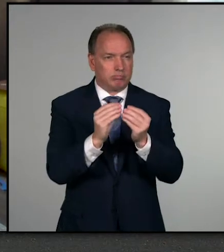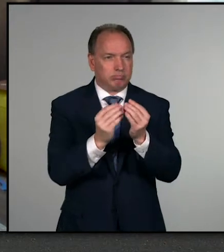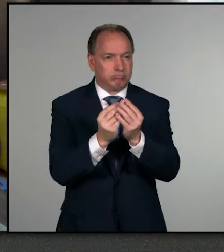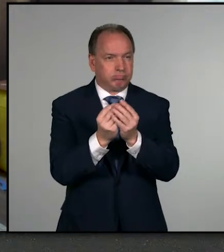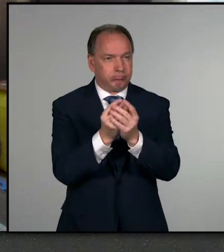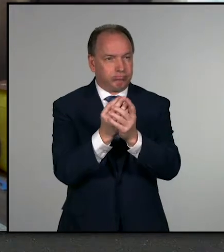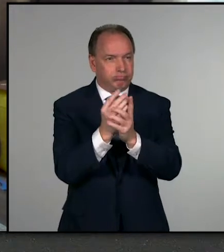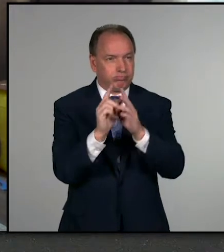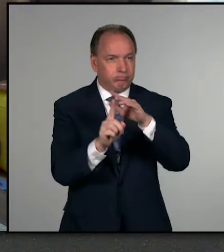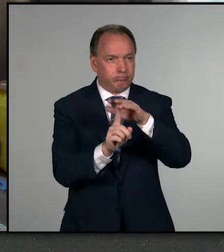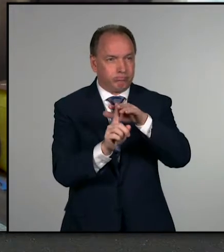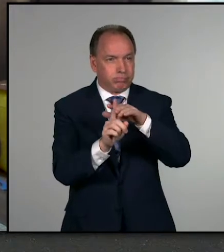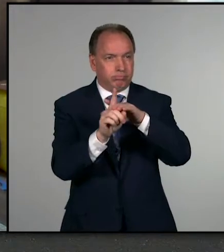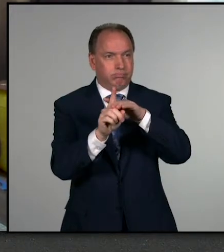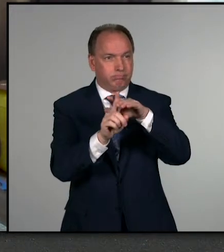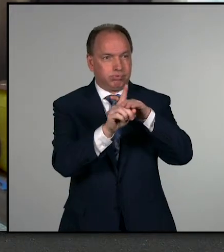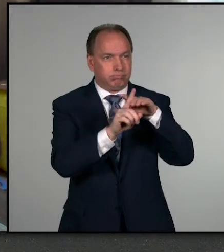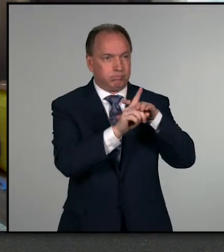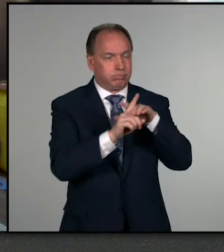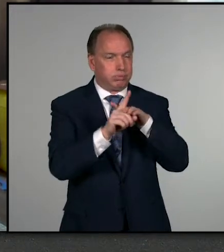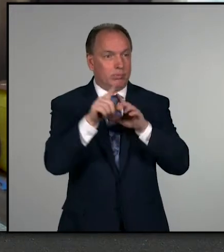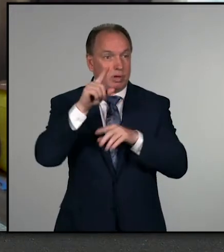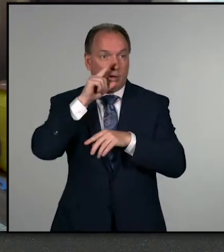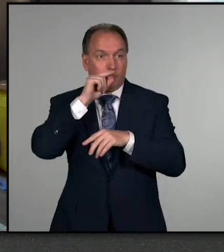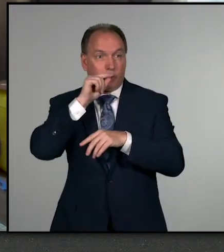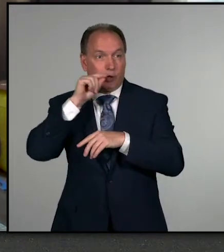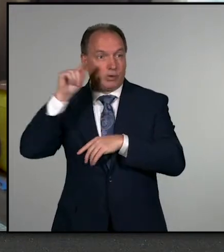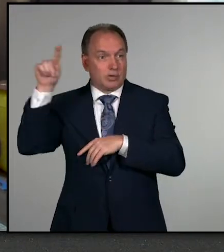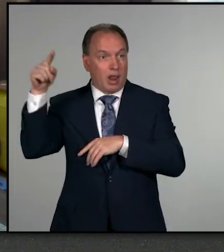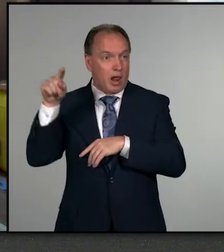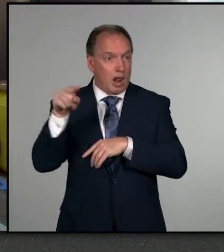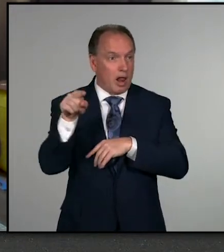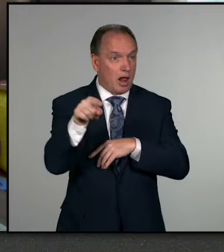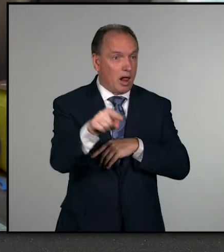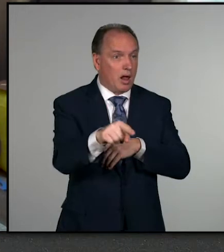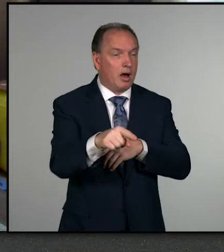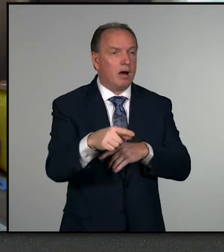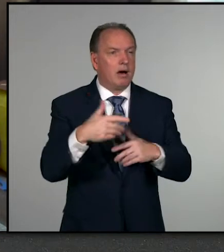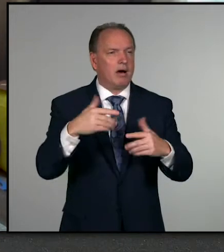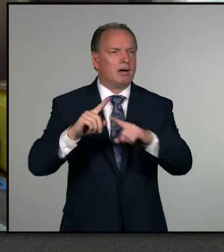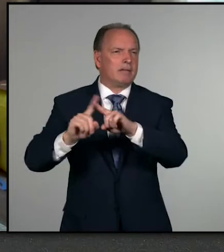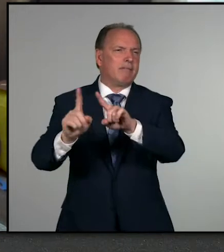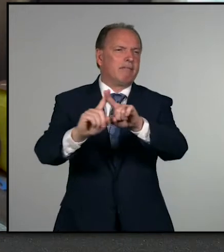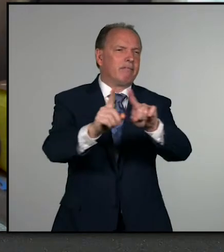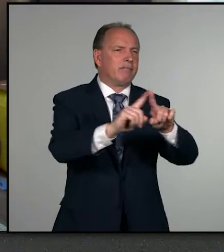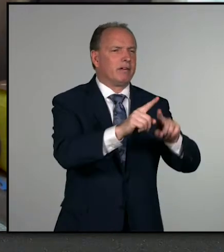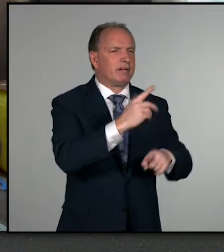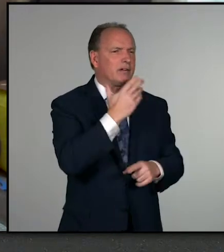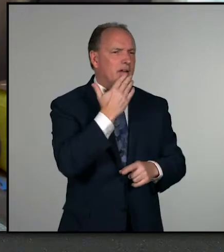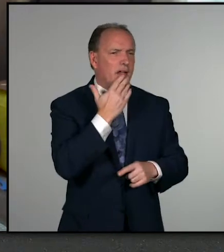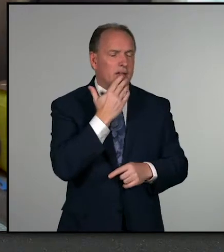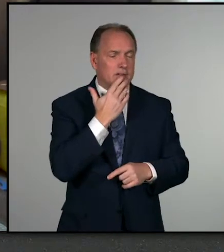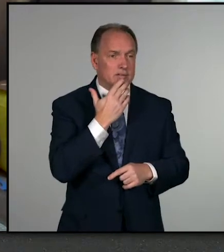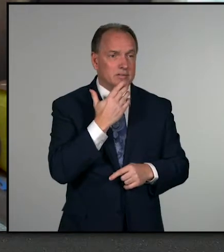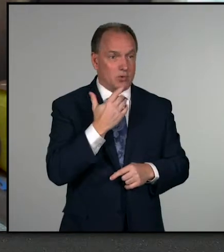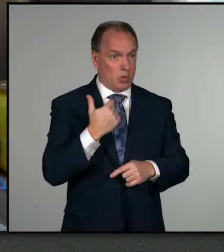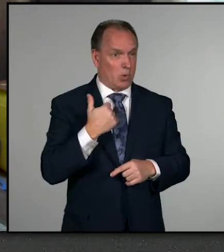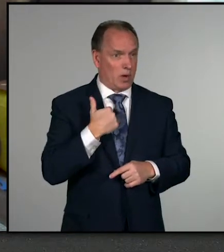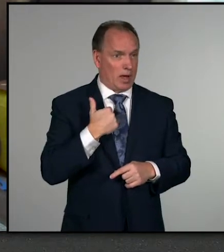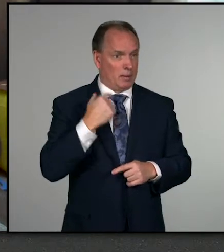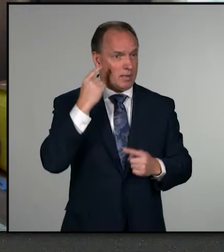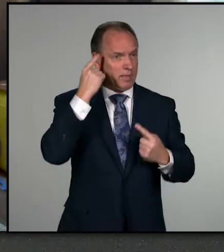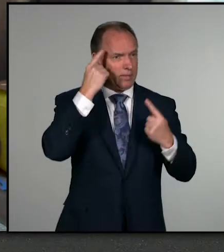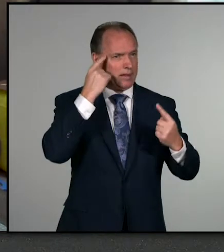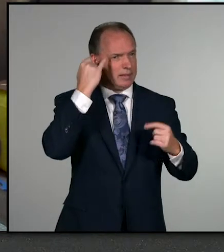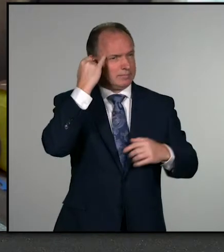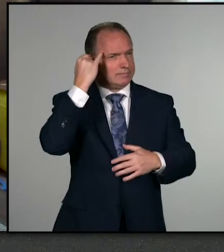sprout through the dirt. More of the birds start coming back and there's so many different colors. So what Miss Debbie